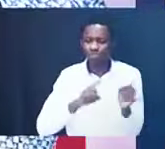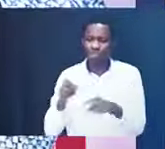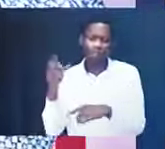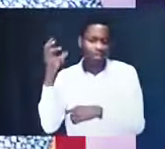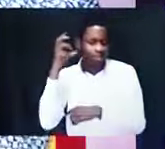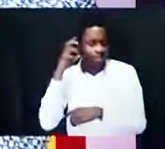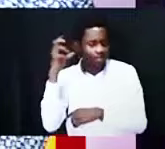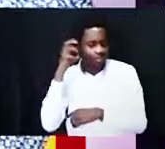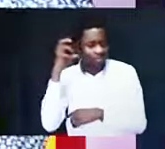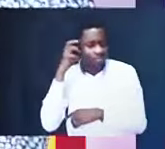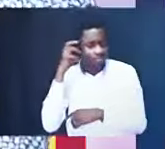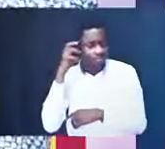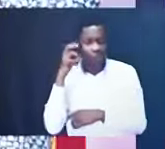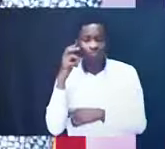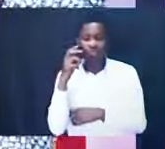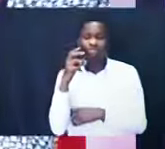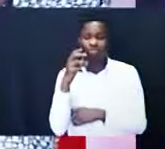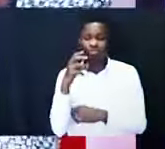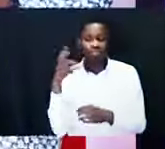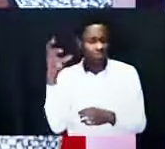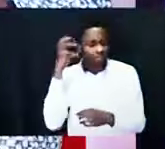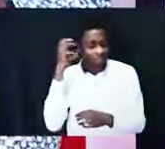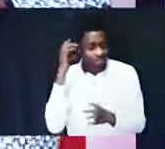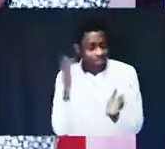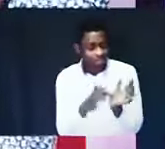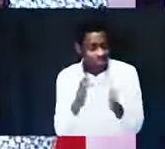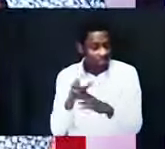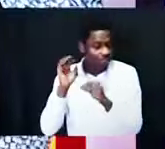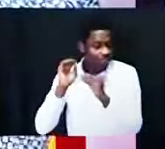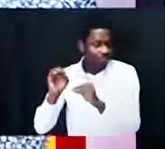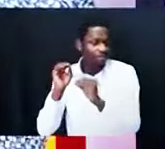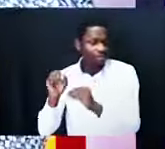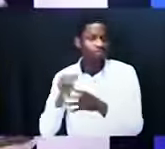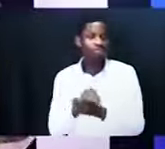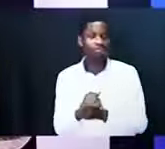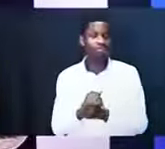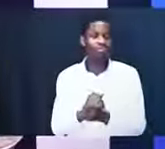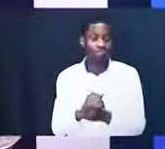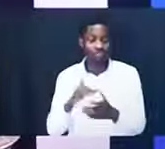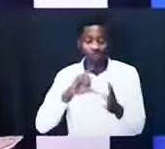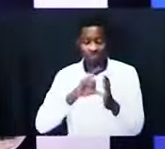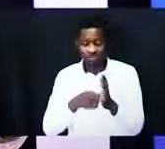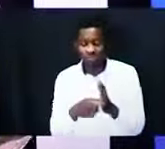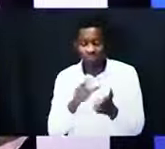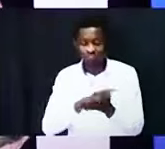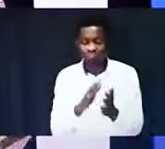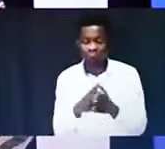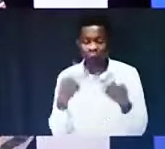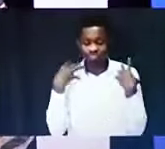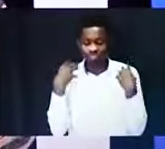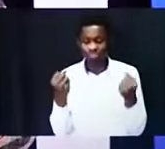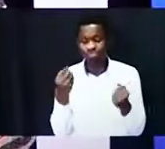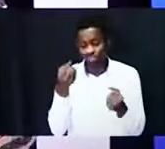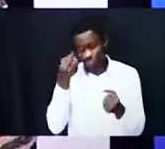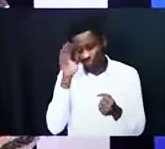They came to hear him do what? Teach. And to be healed of their